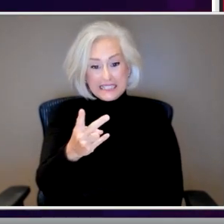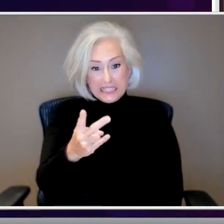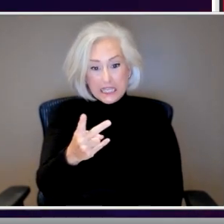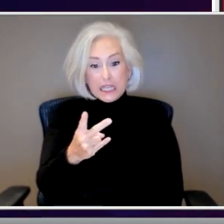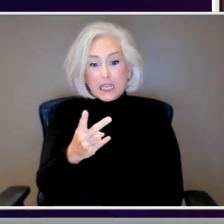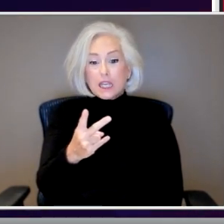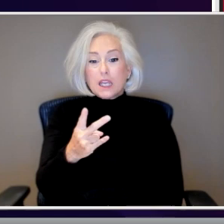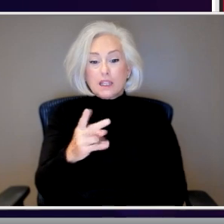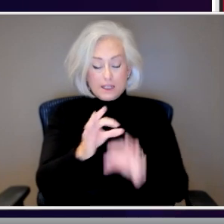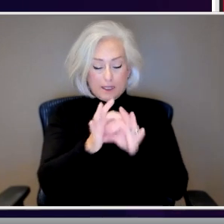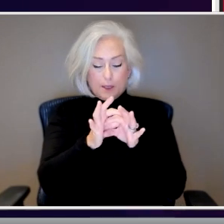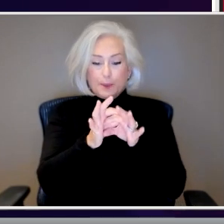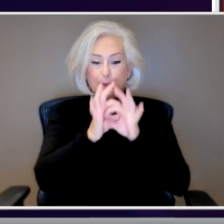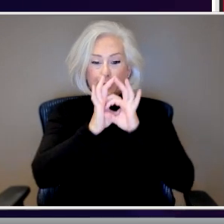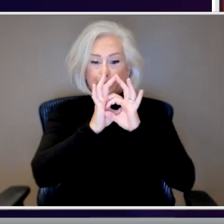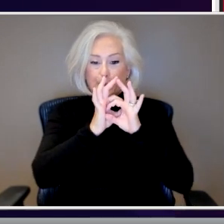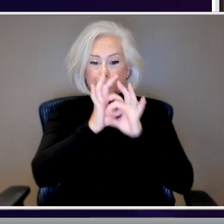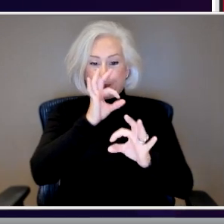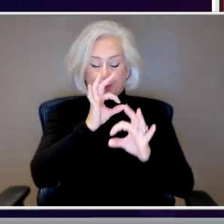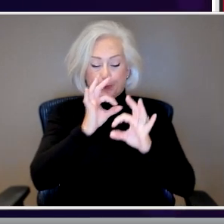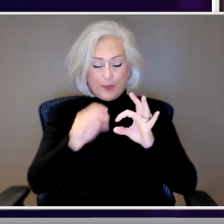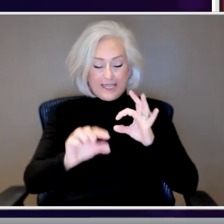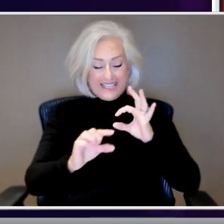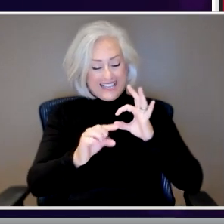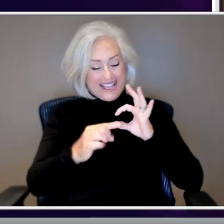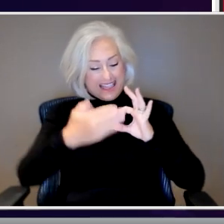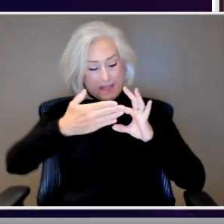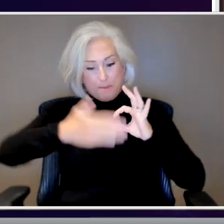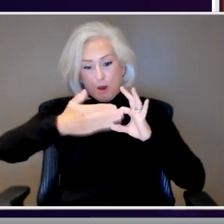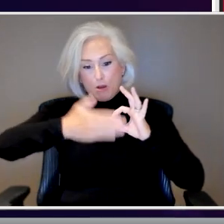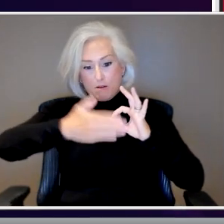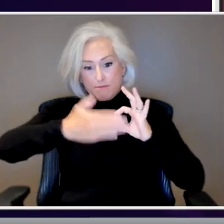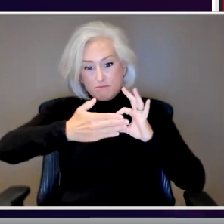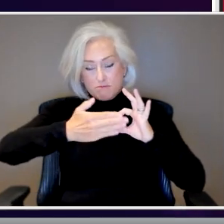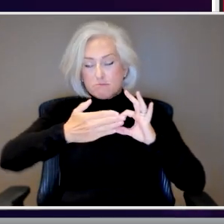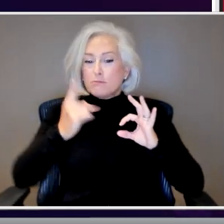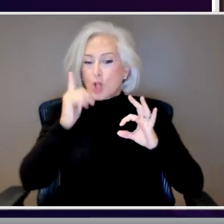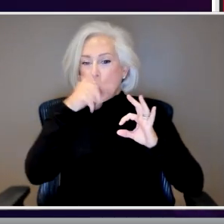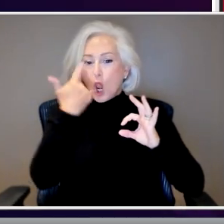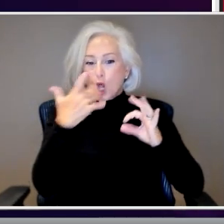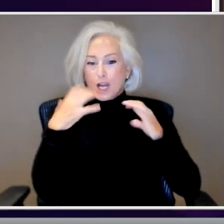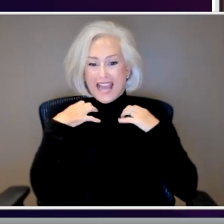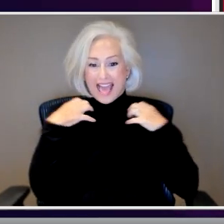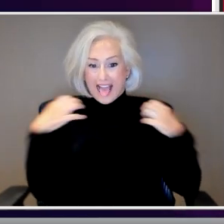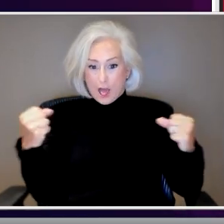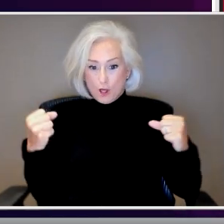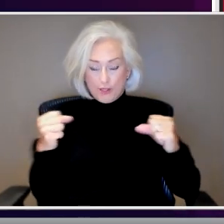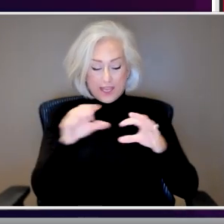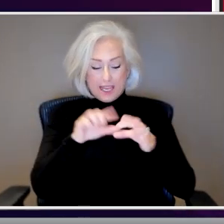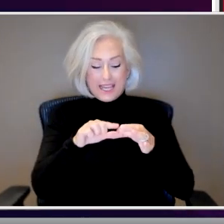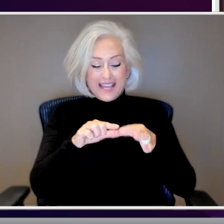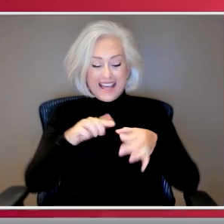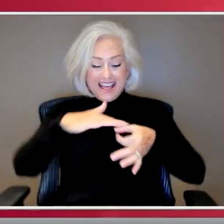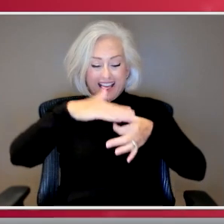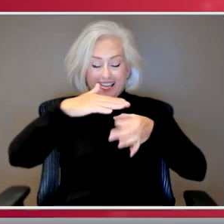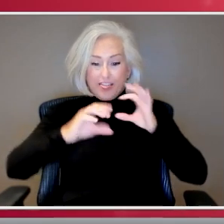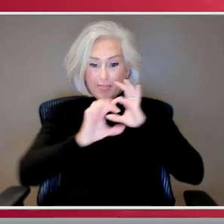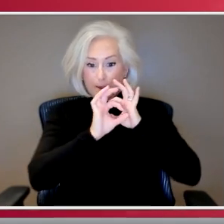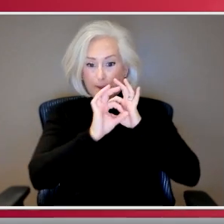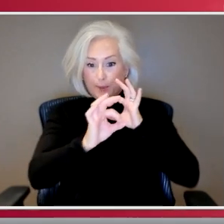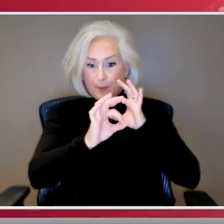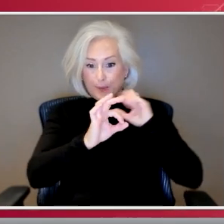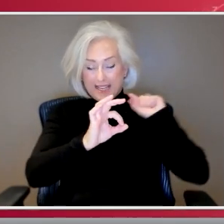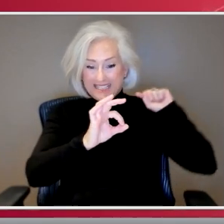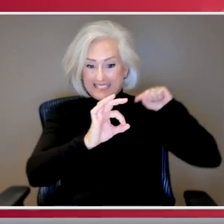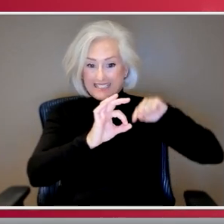the lumen, or the inside of the artery, is completely obliterated by this calcific plaque. And then on the picture